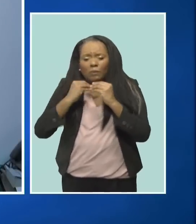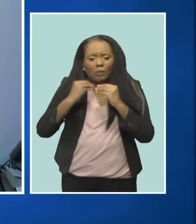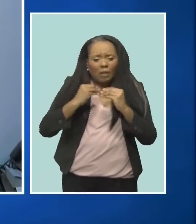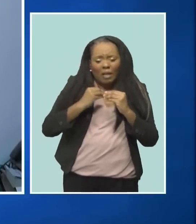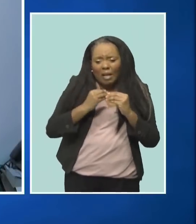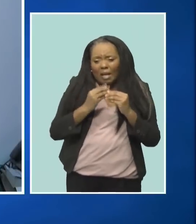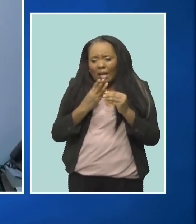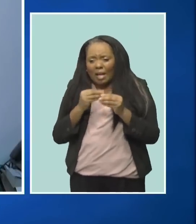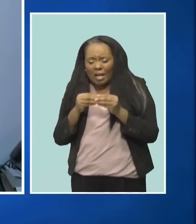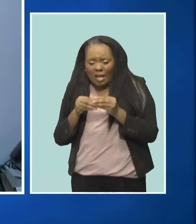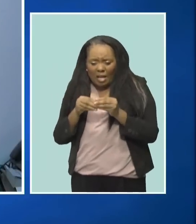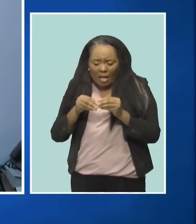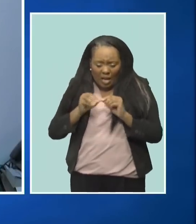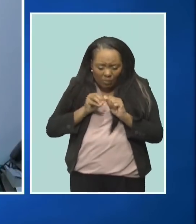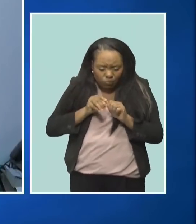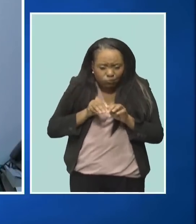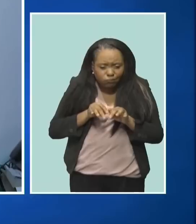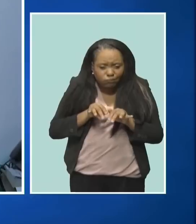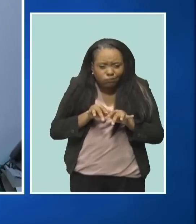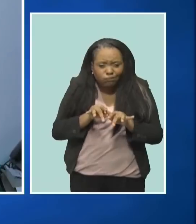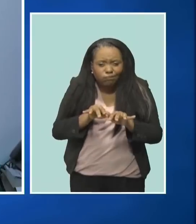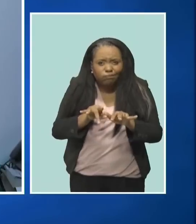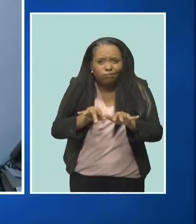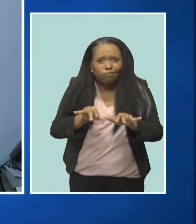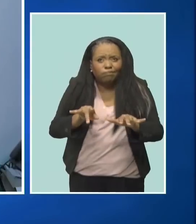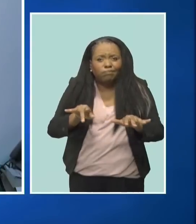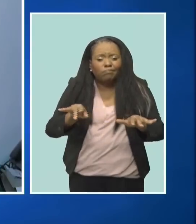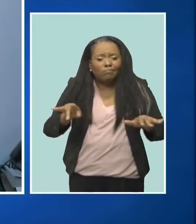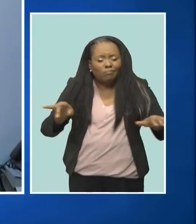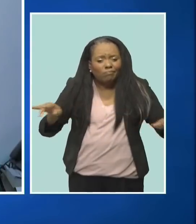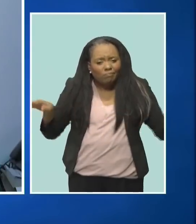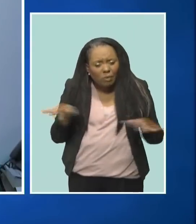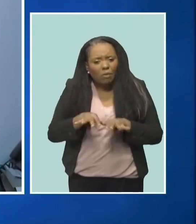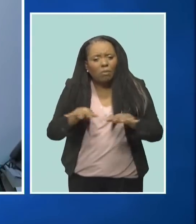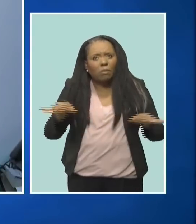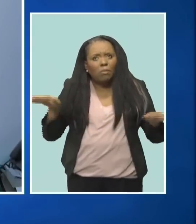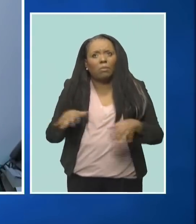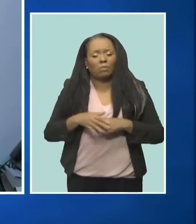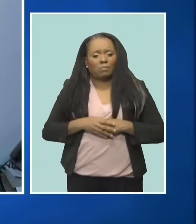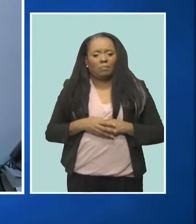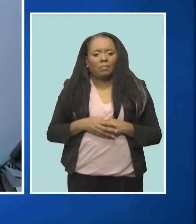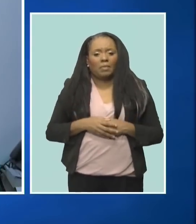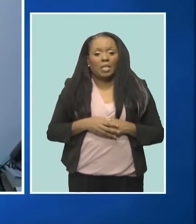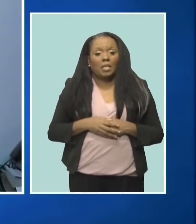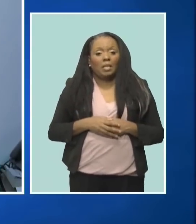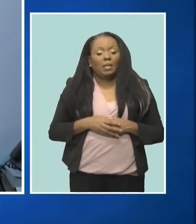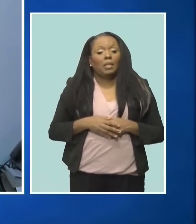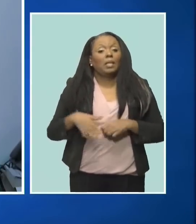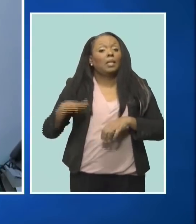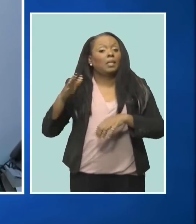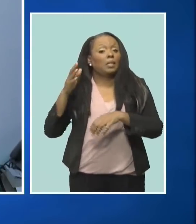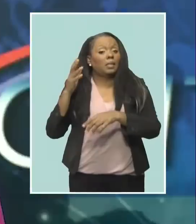its constituents for further reabsorption into the soil.